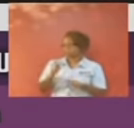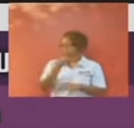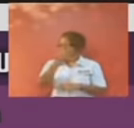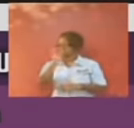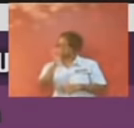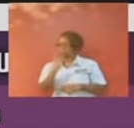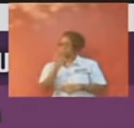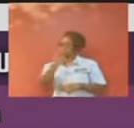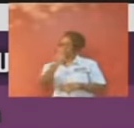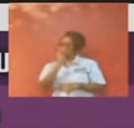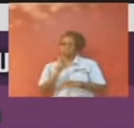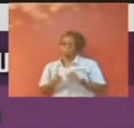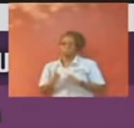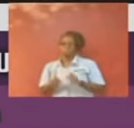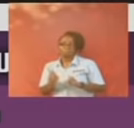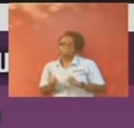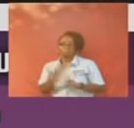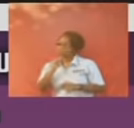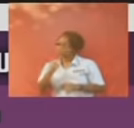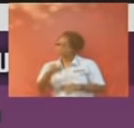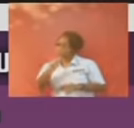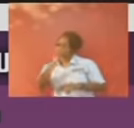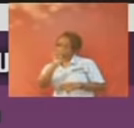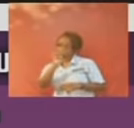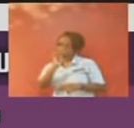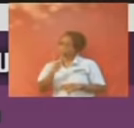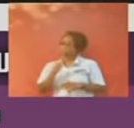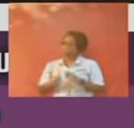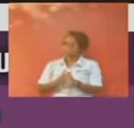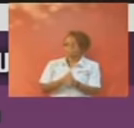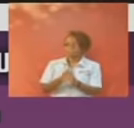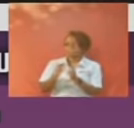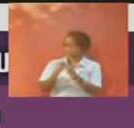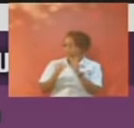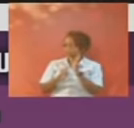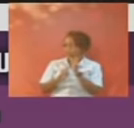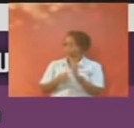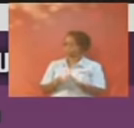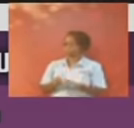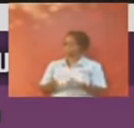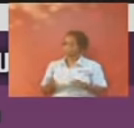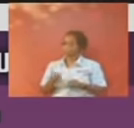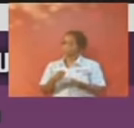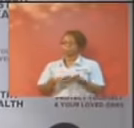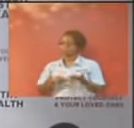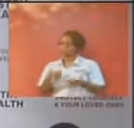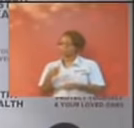alcohol and lose their senses and begin spreading the COVID in the restaurant? Thank you.